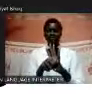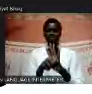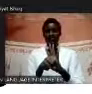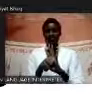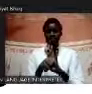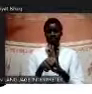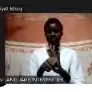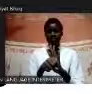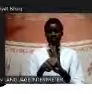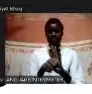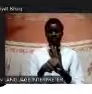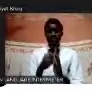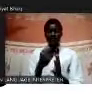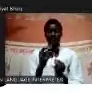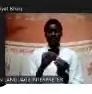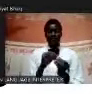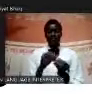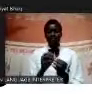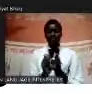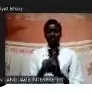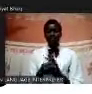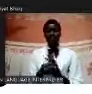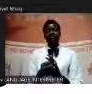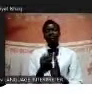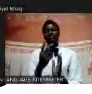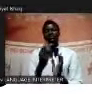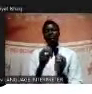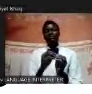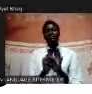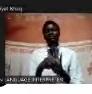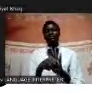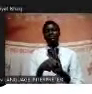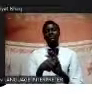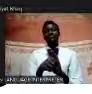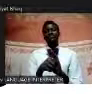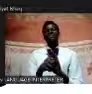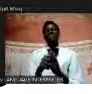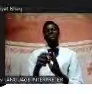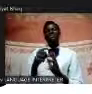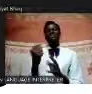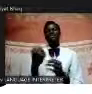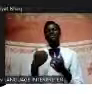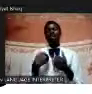2 more seconds. Okay, 2 more seconds. I'm hoping I only have 10, 11,